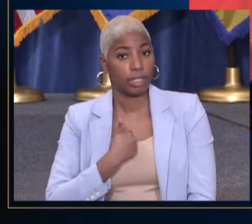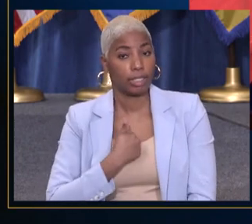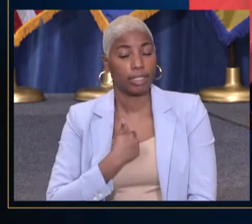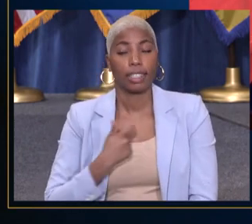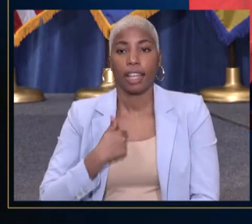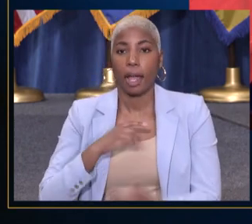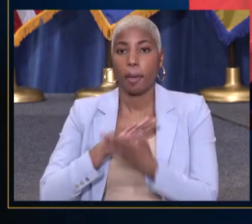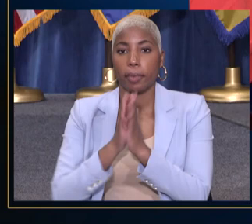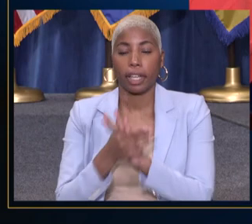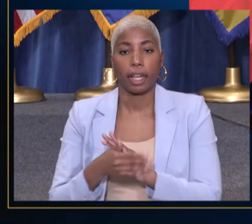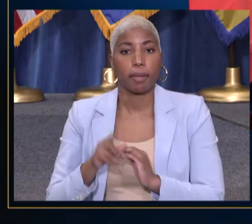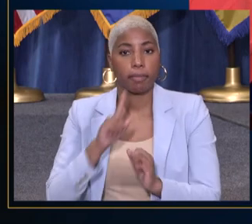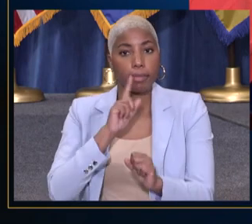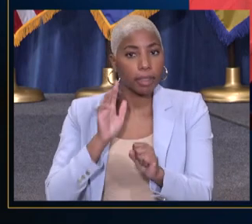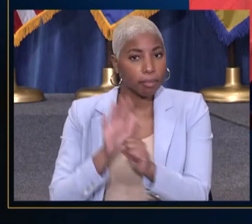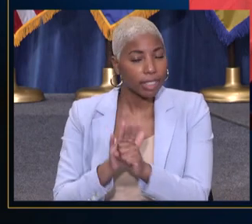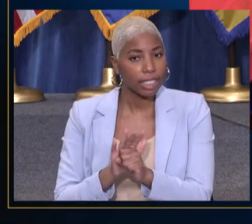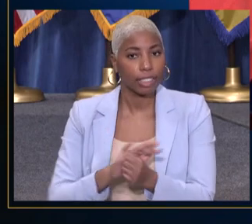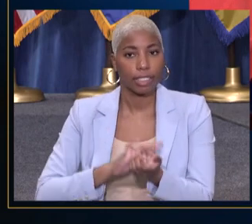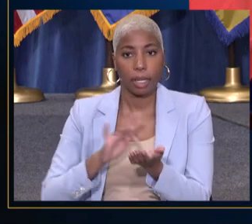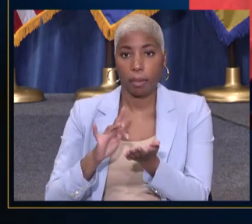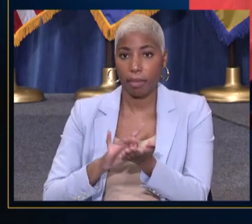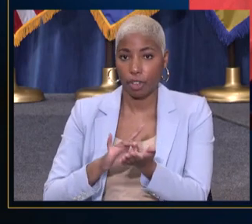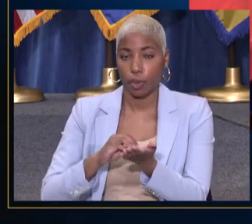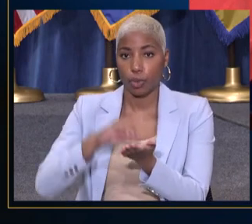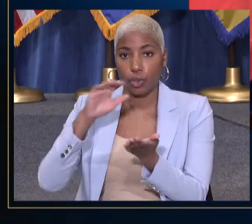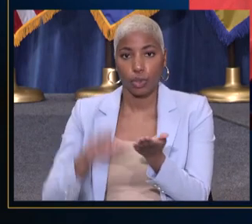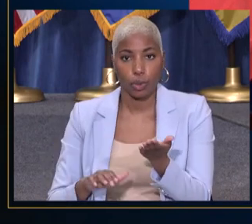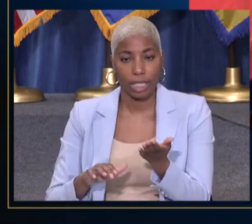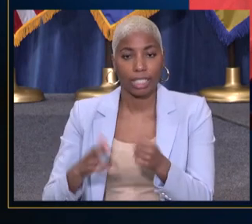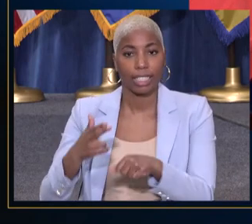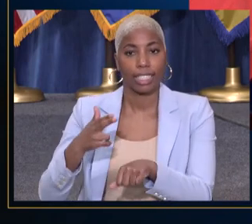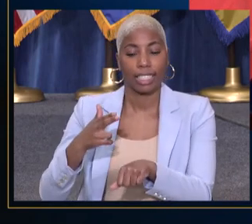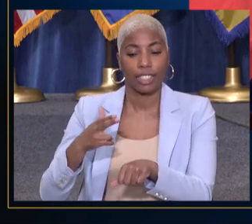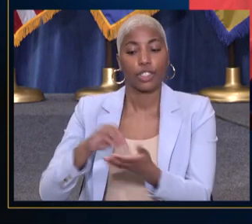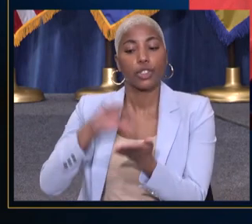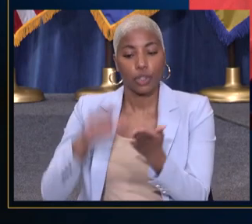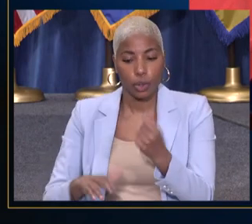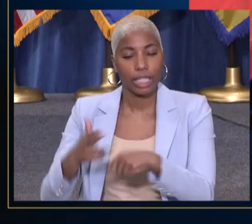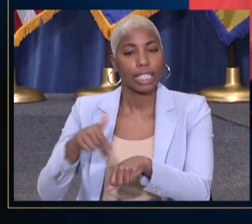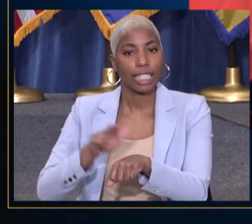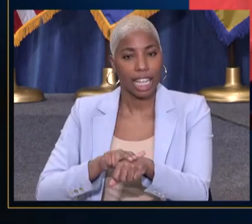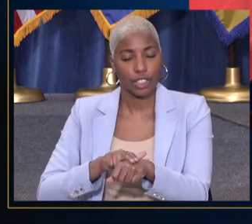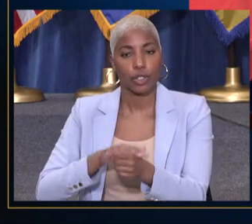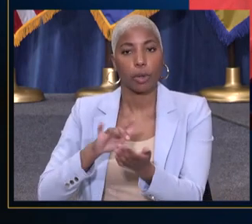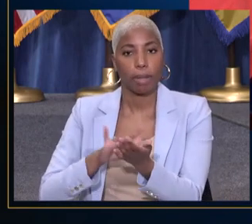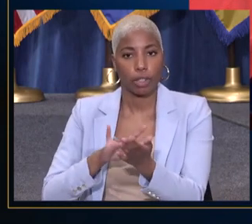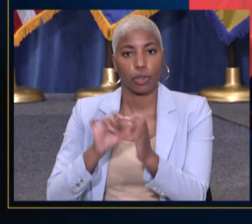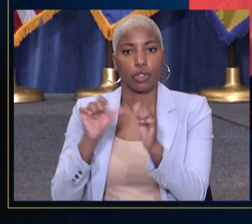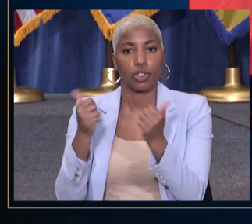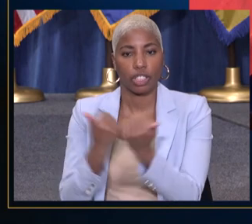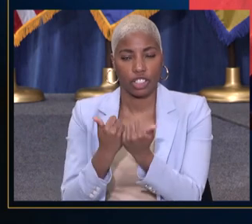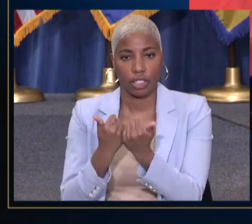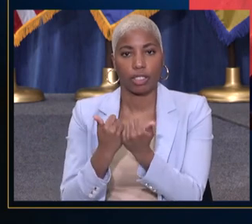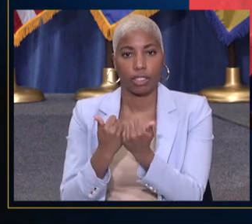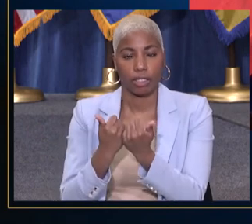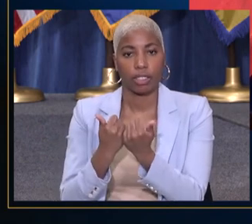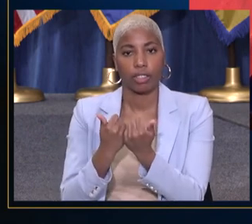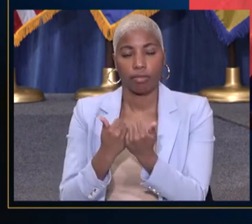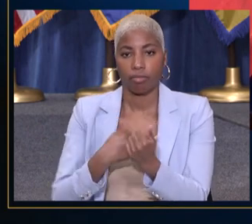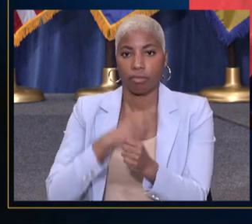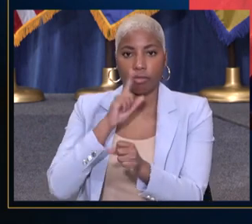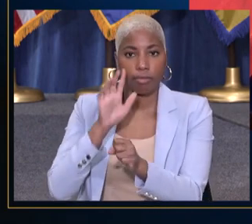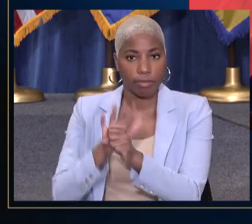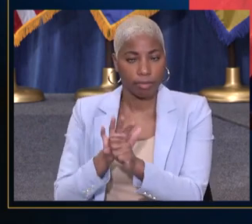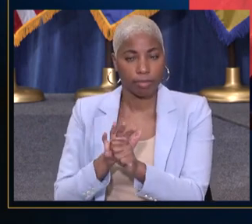became committed to medical student in the Student National Medical Association and being committed